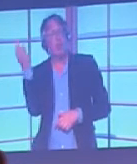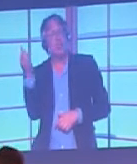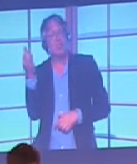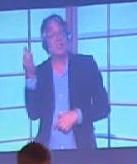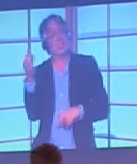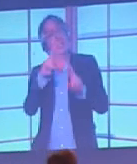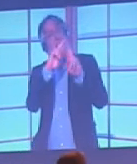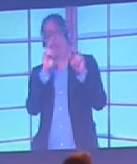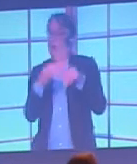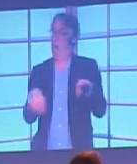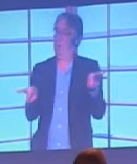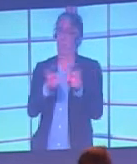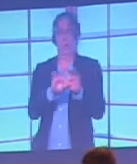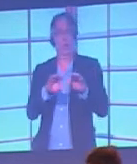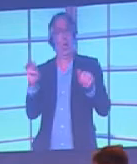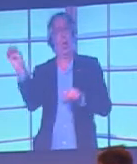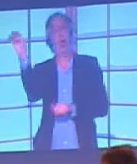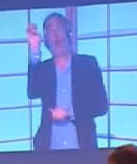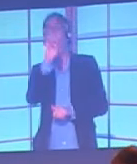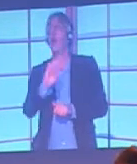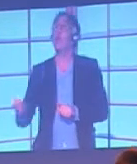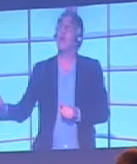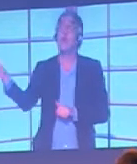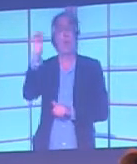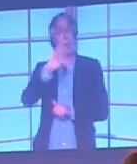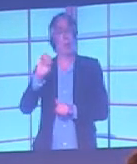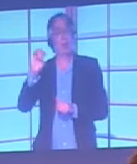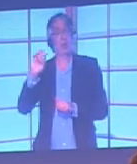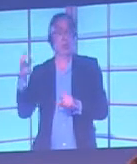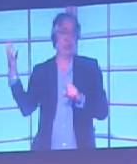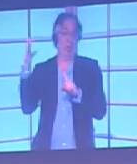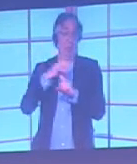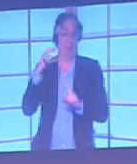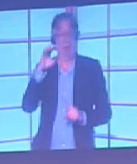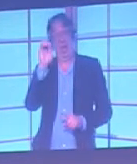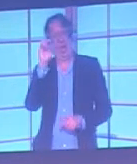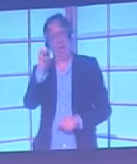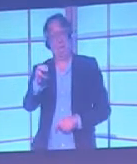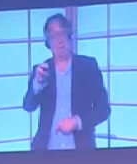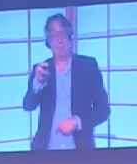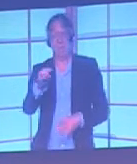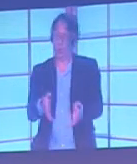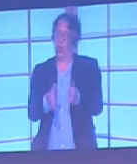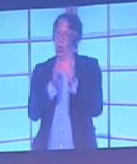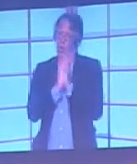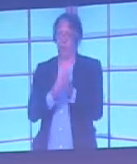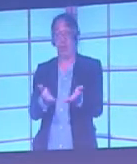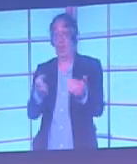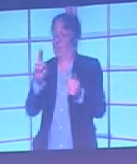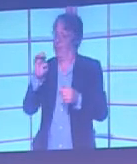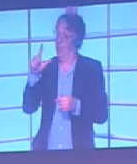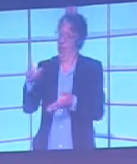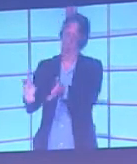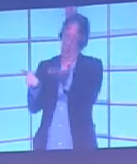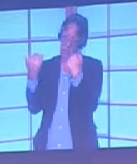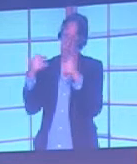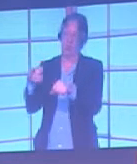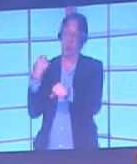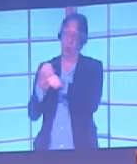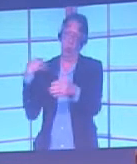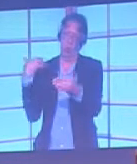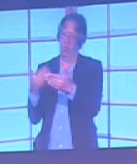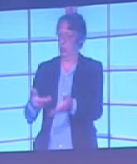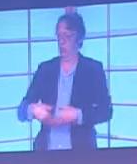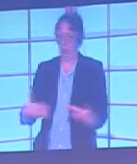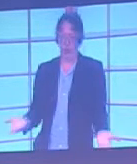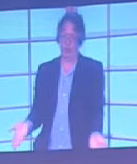without any ado, I welcome you to the stage and hand over to you, Neil. Tell us what you've been up to. So it's